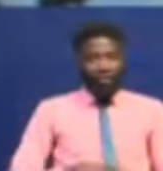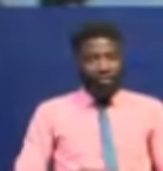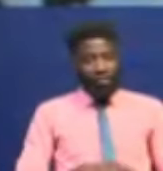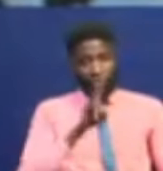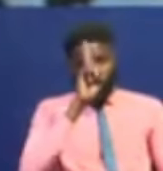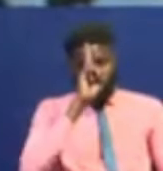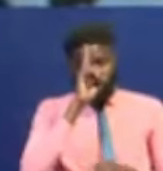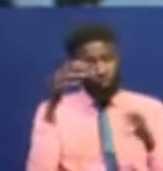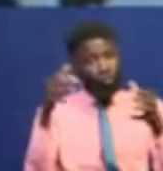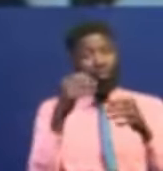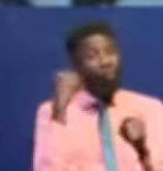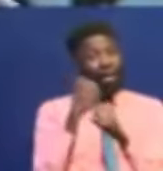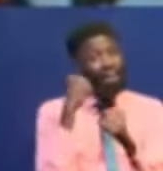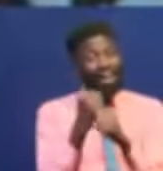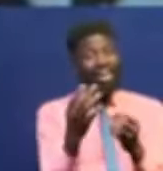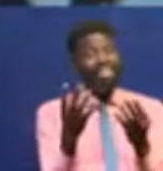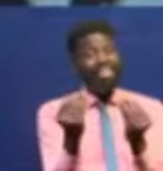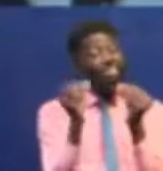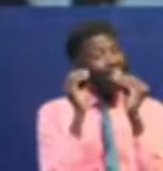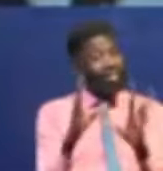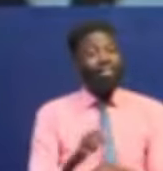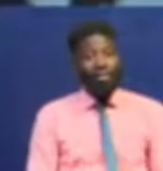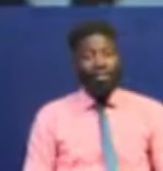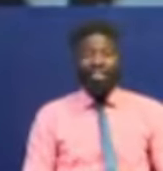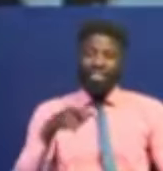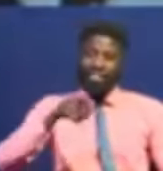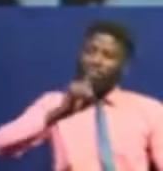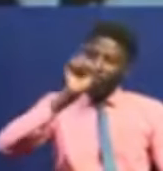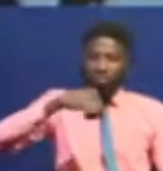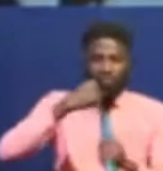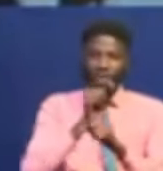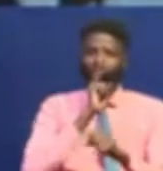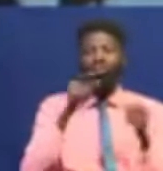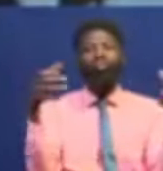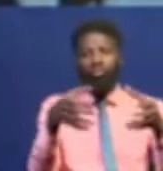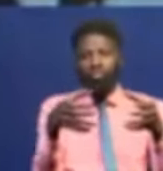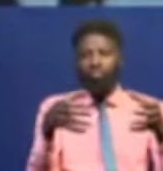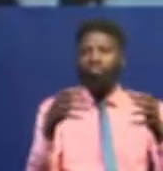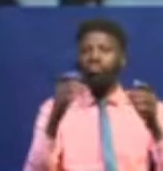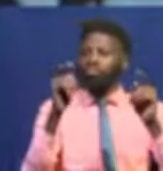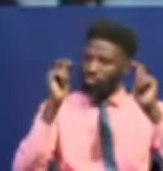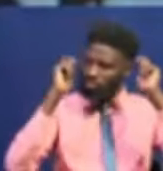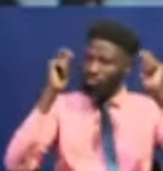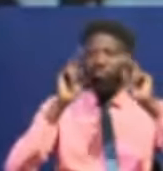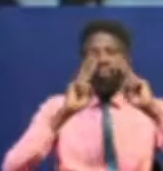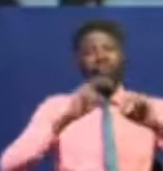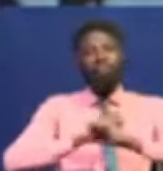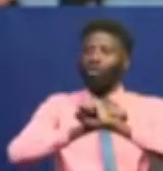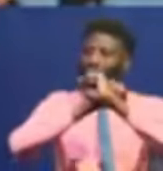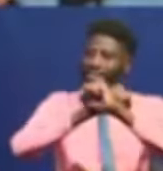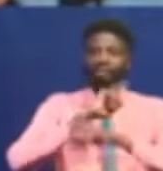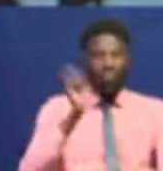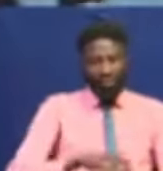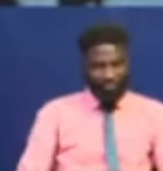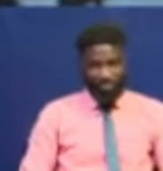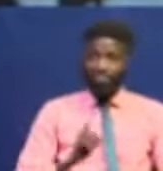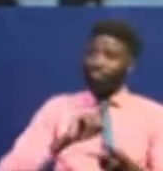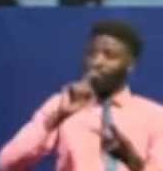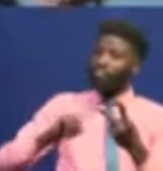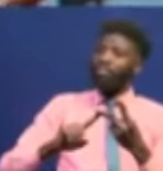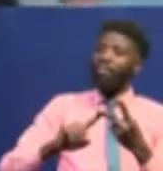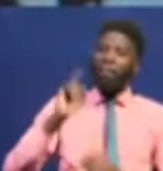job. They have to make sure the peaceful demonstrators are protected. But they also must make